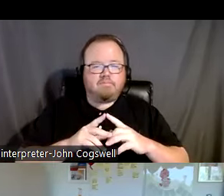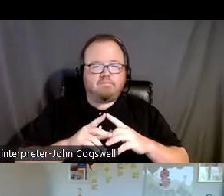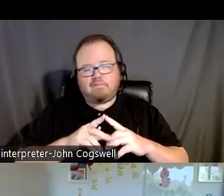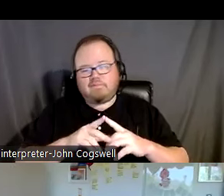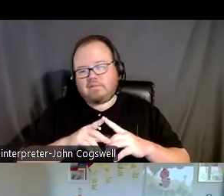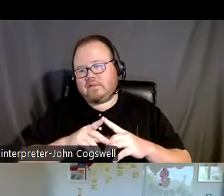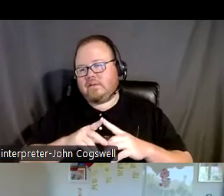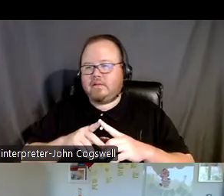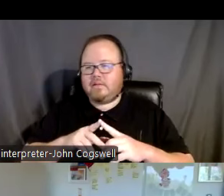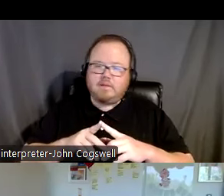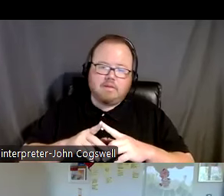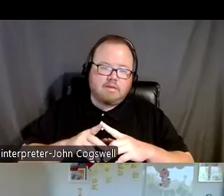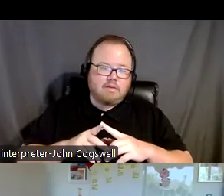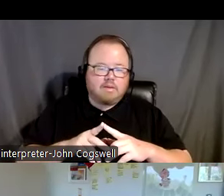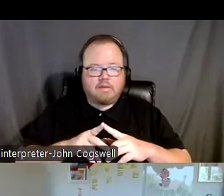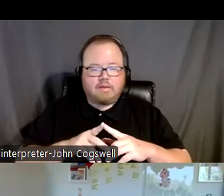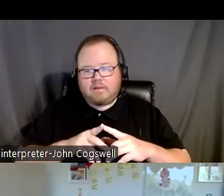the